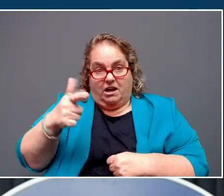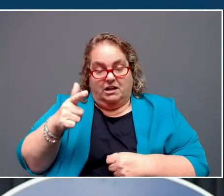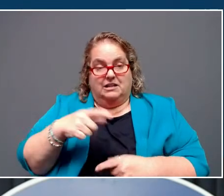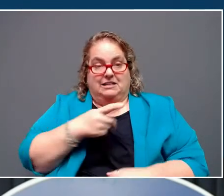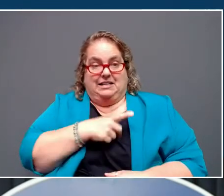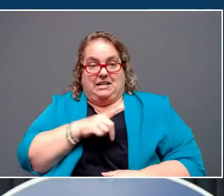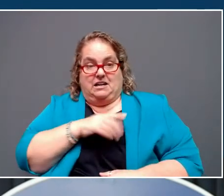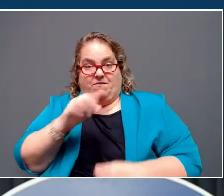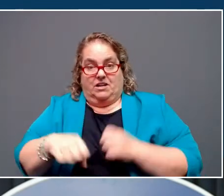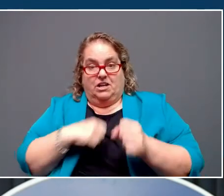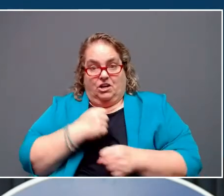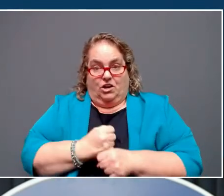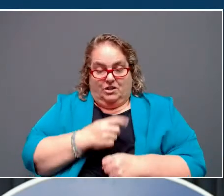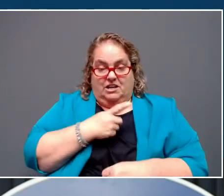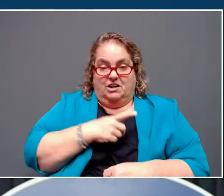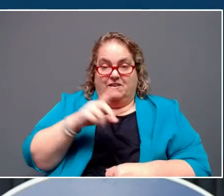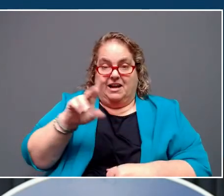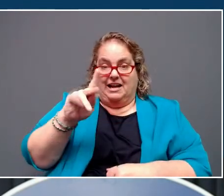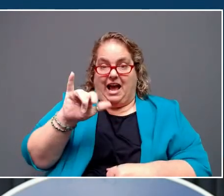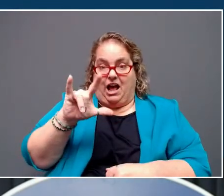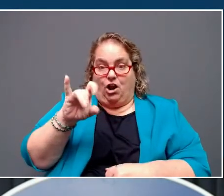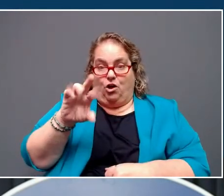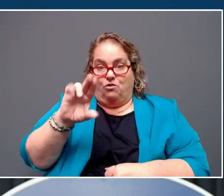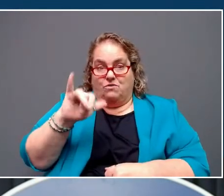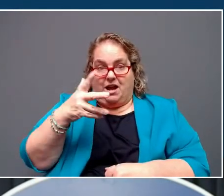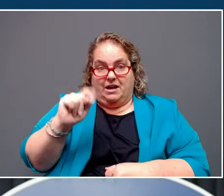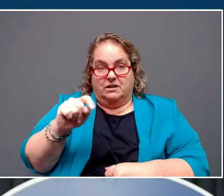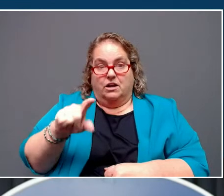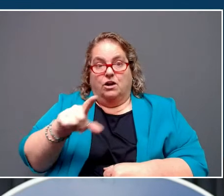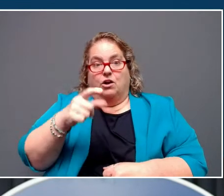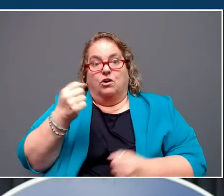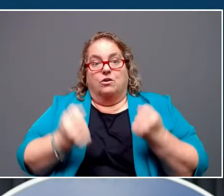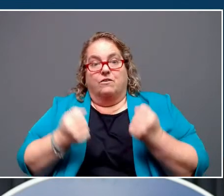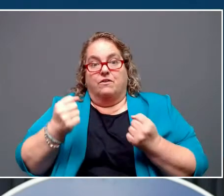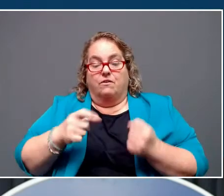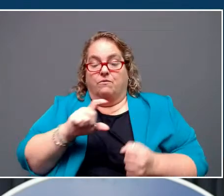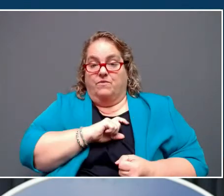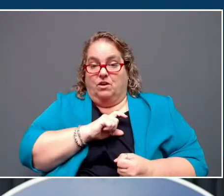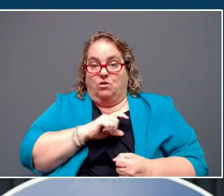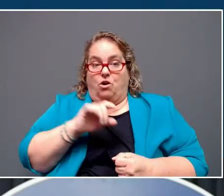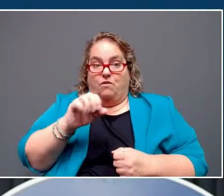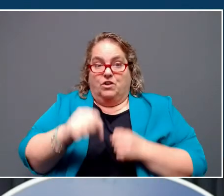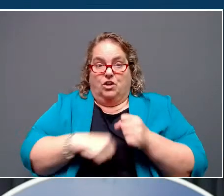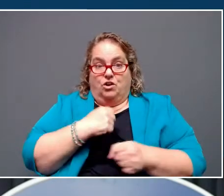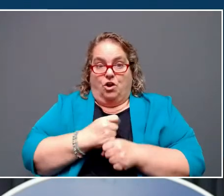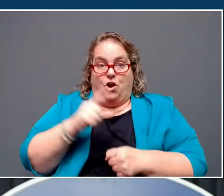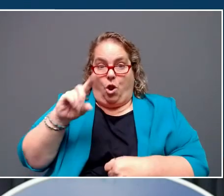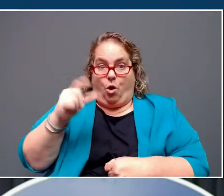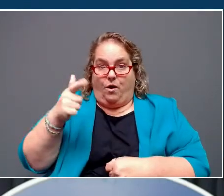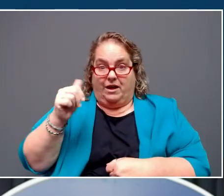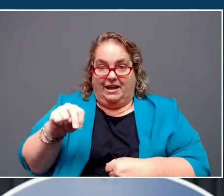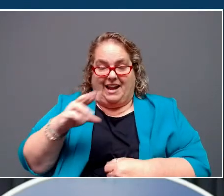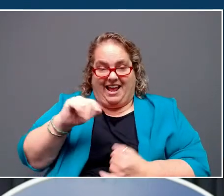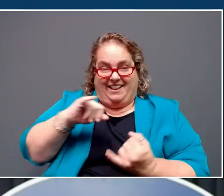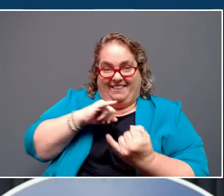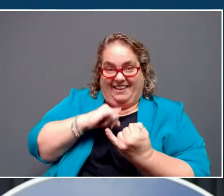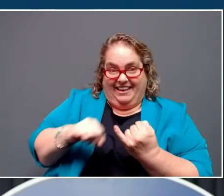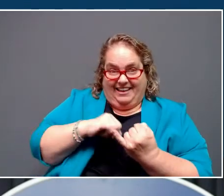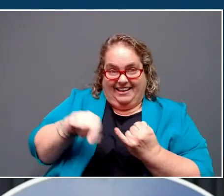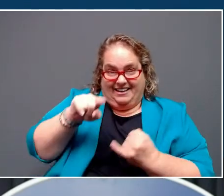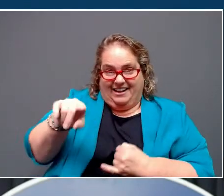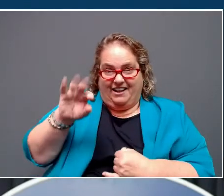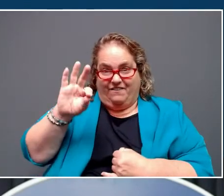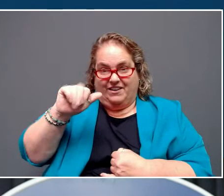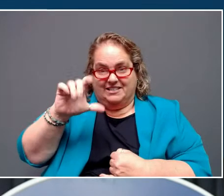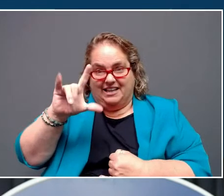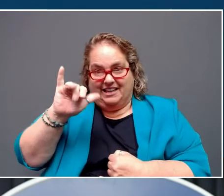Kyler Wright. Commercial Vehicle Officer of the Year, Logan Lynch. And right there on the end, Facility Security